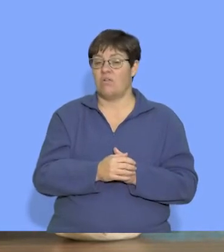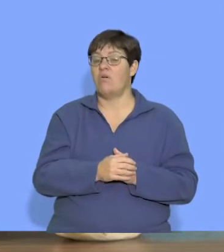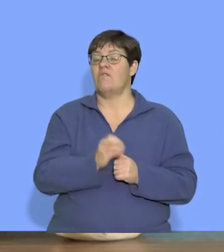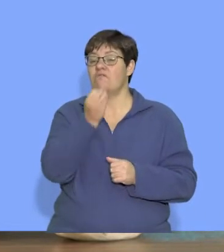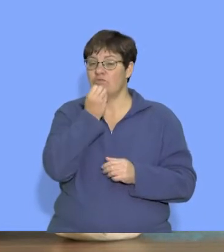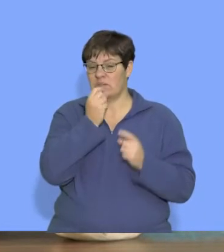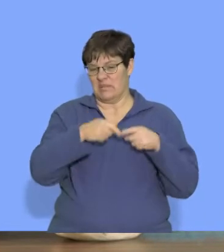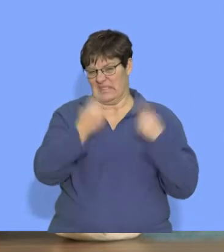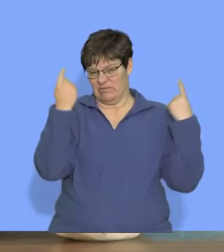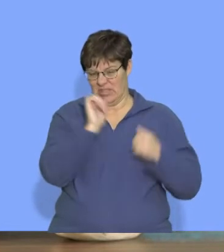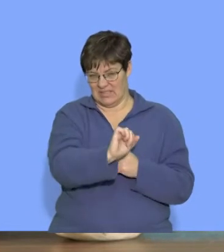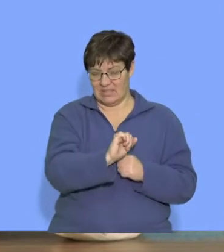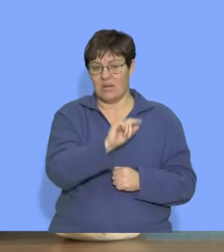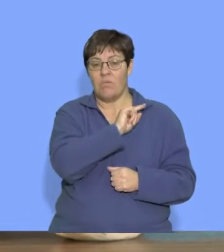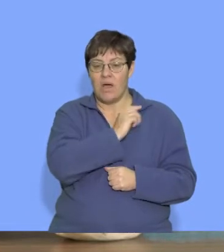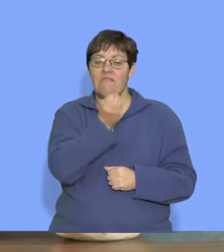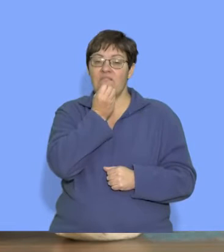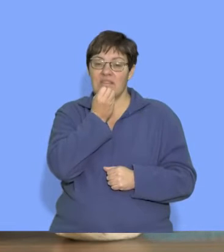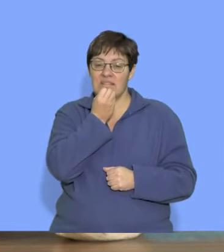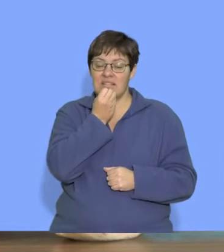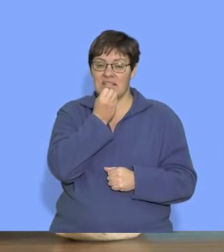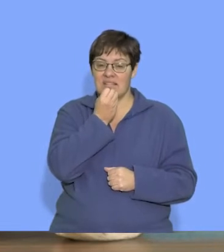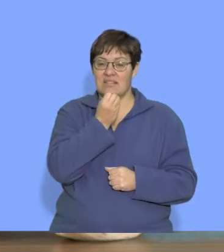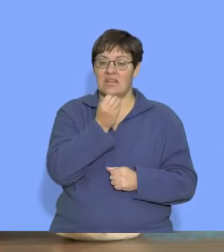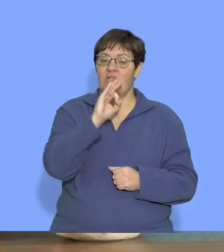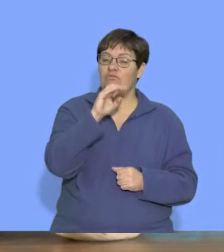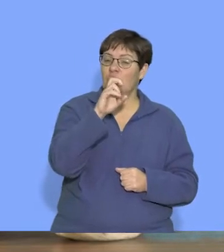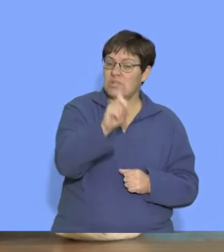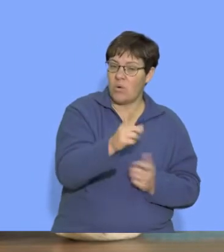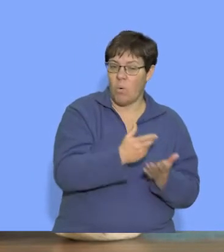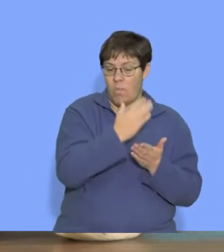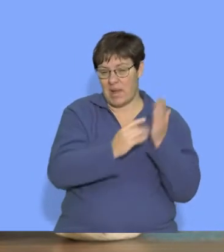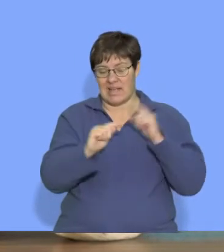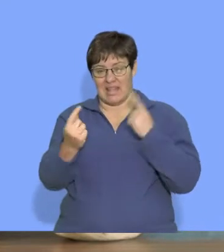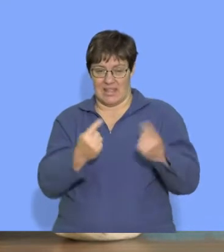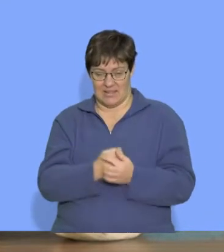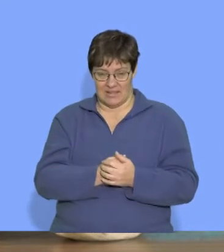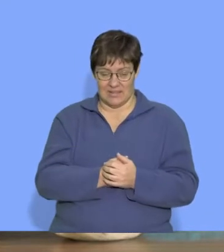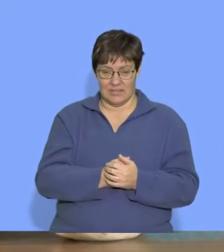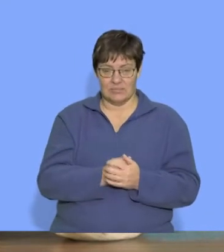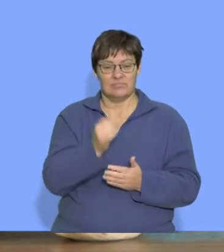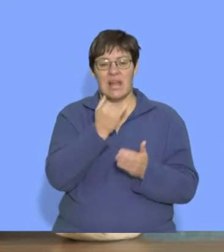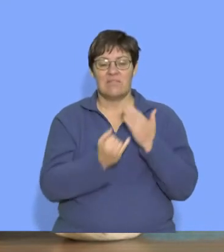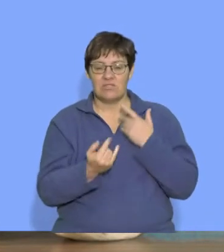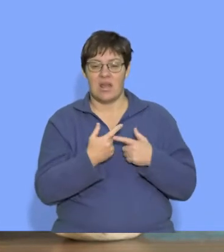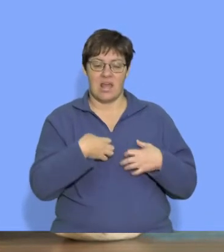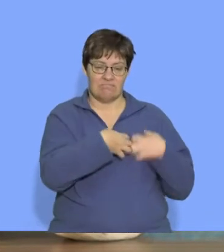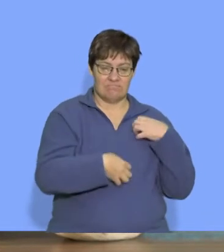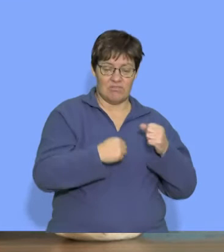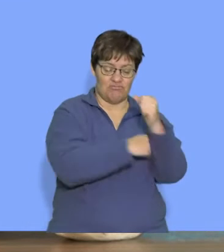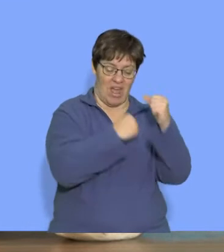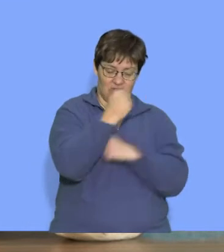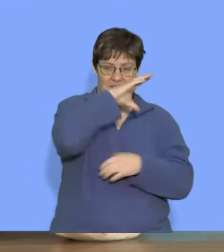of nutrition is slightly different because they feed on fluid or liquid parts. And hence these individuals have